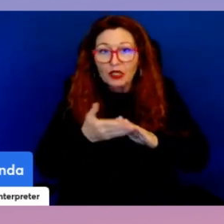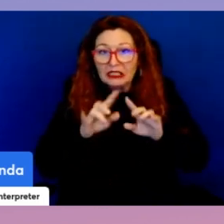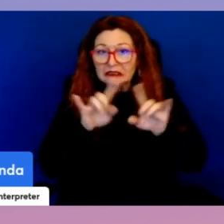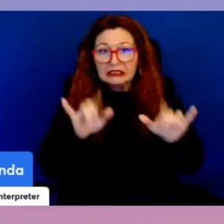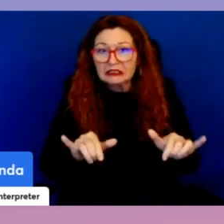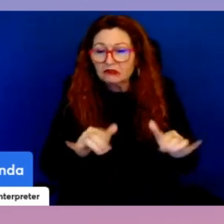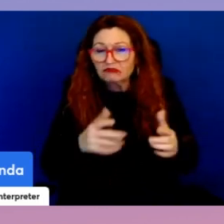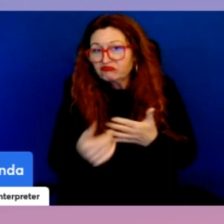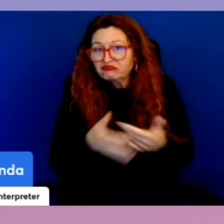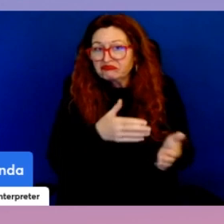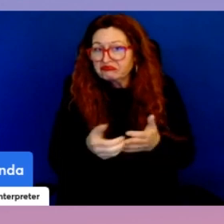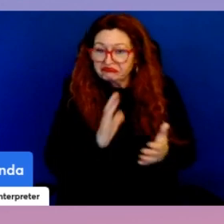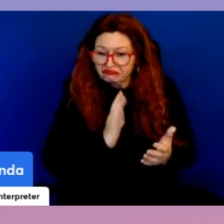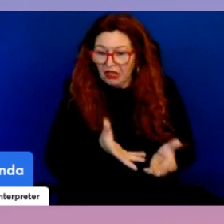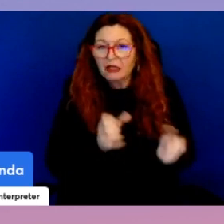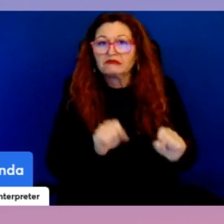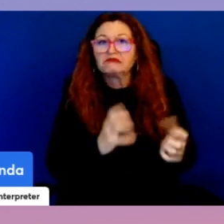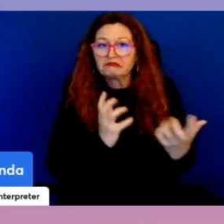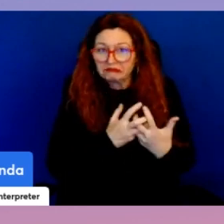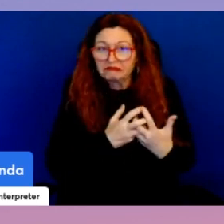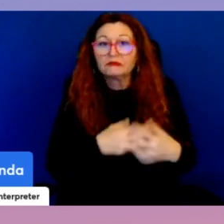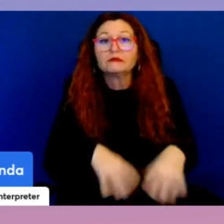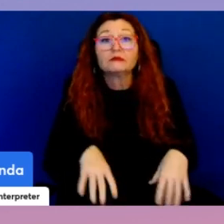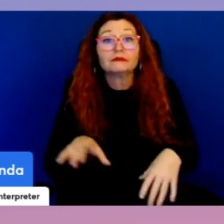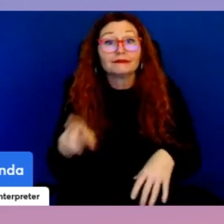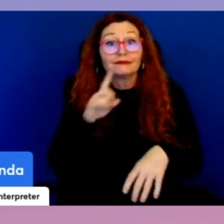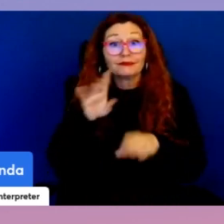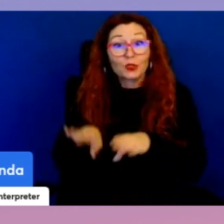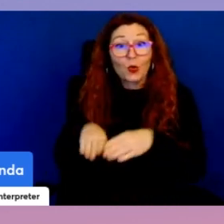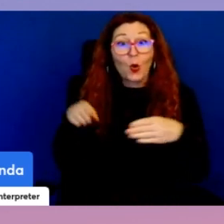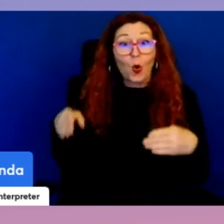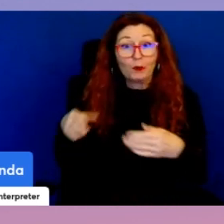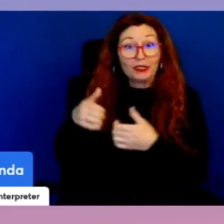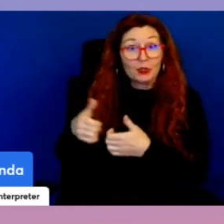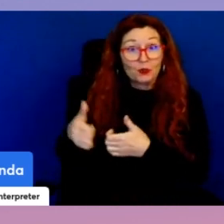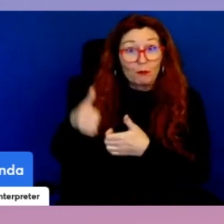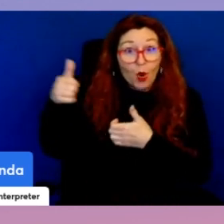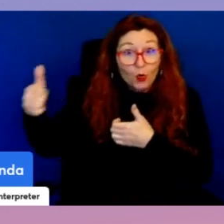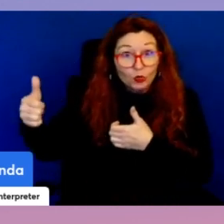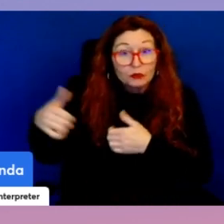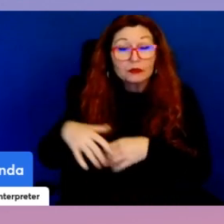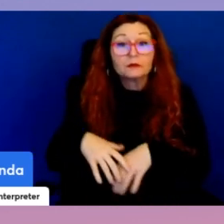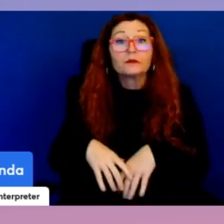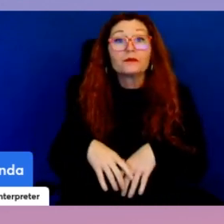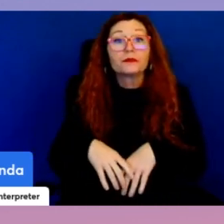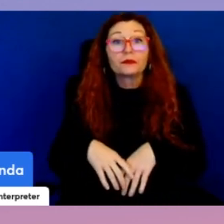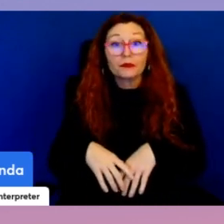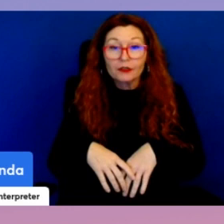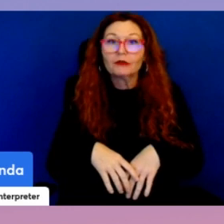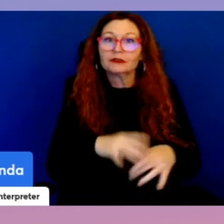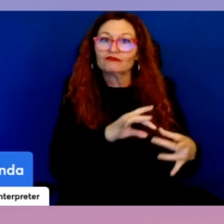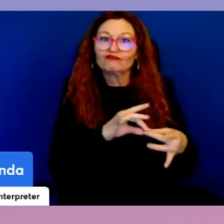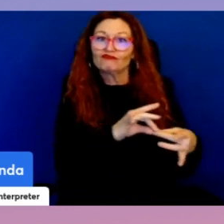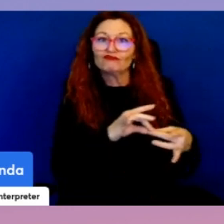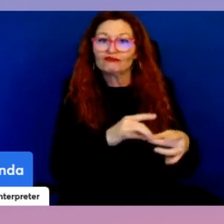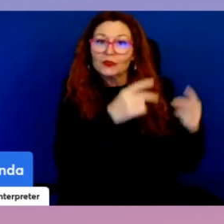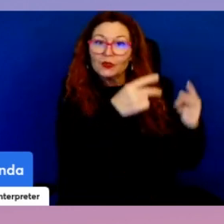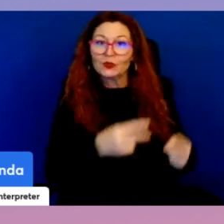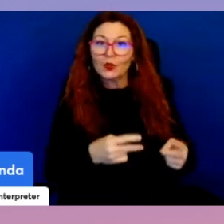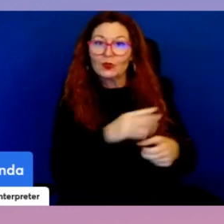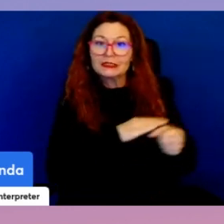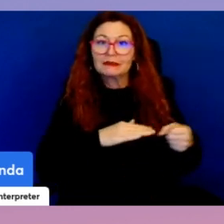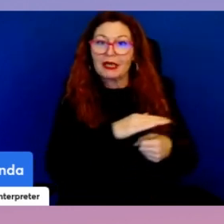to get started. And you can see at the bottom it says opening remote. So it really is talking to CodeSpace, which is GitHub's